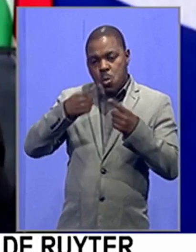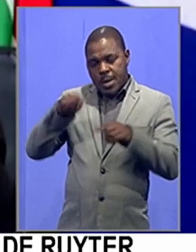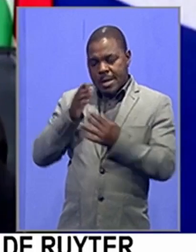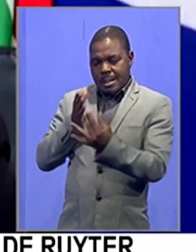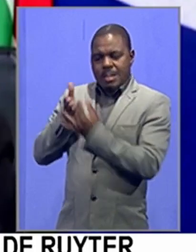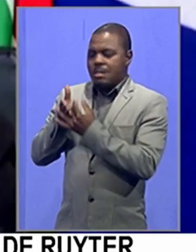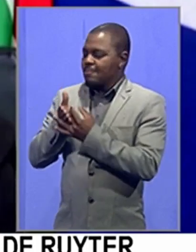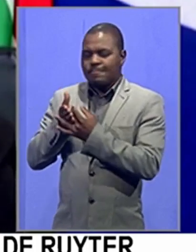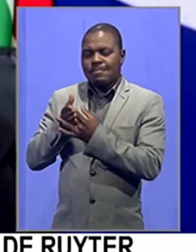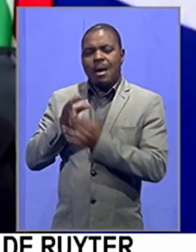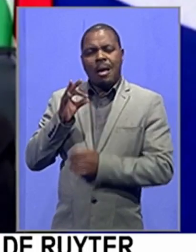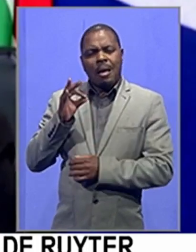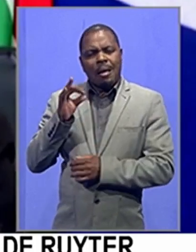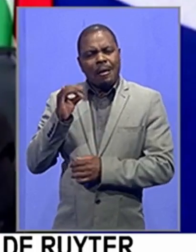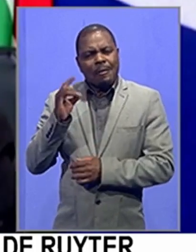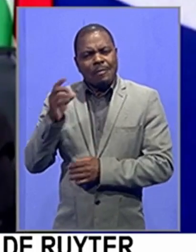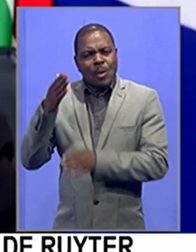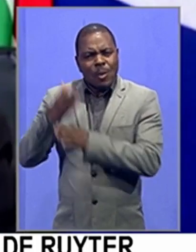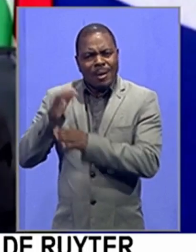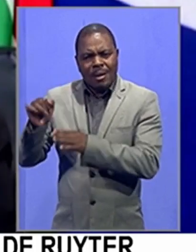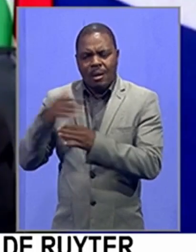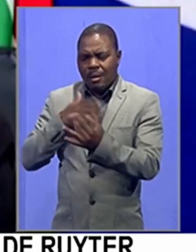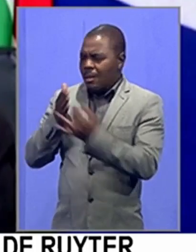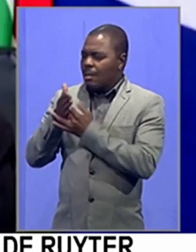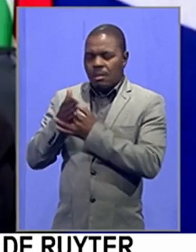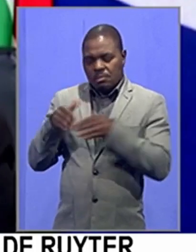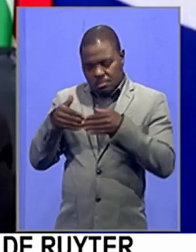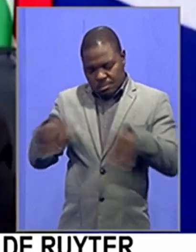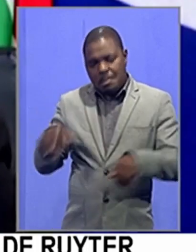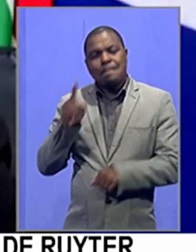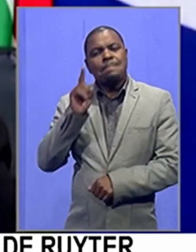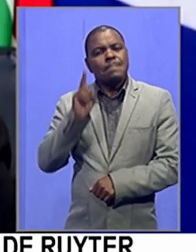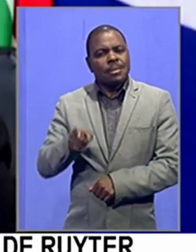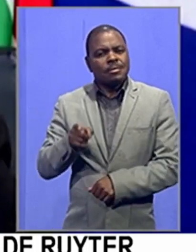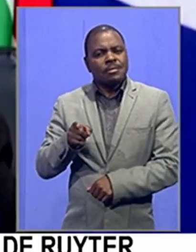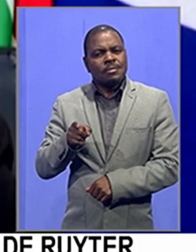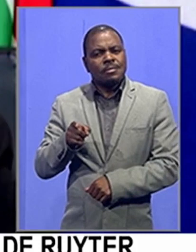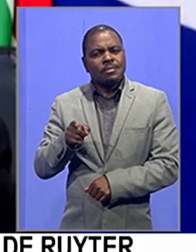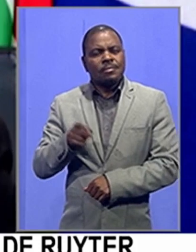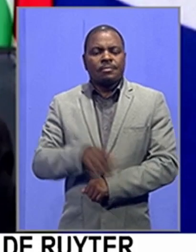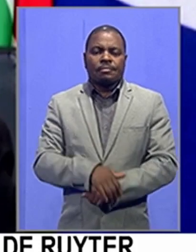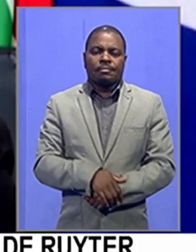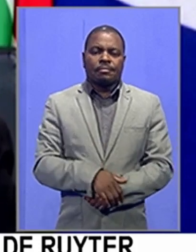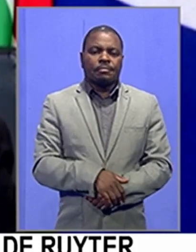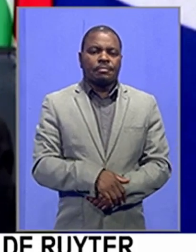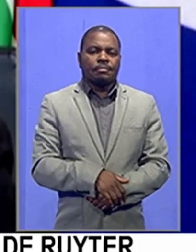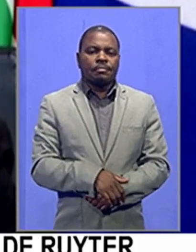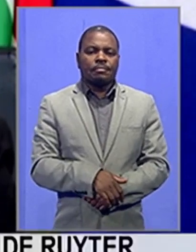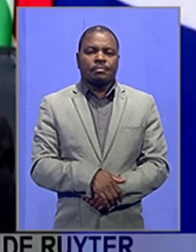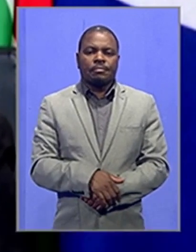interfering on a daily running of the entity.